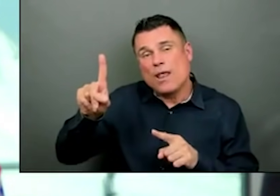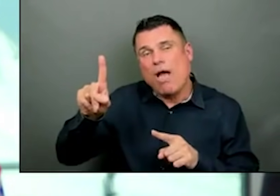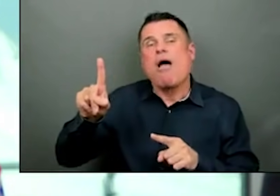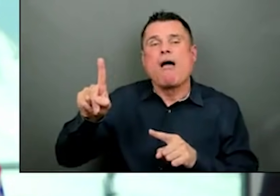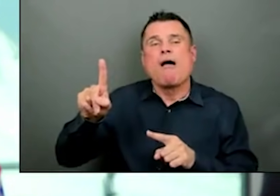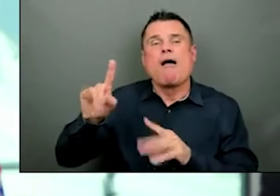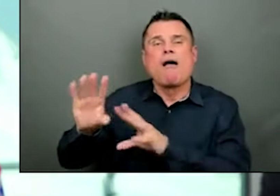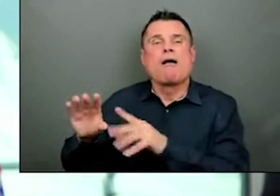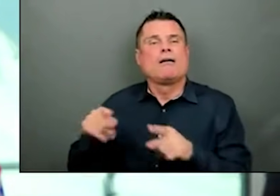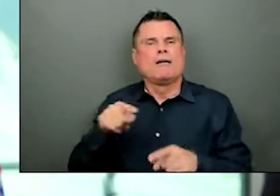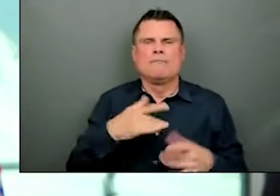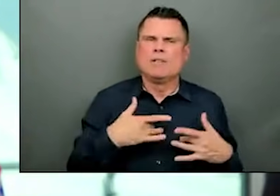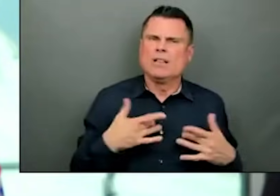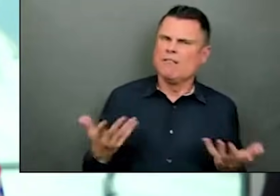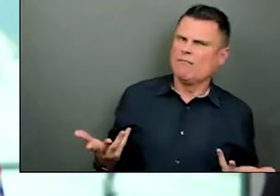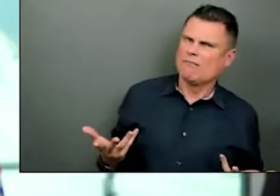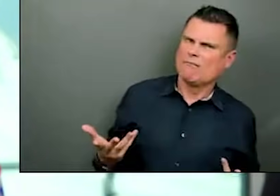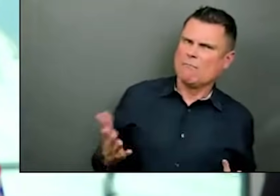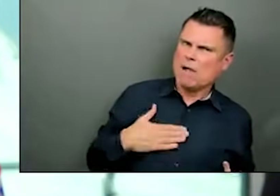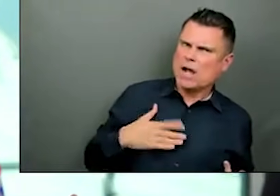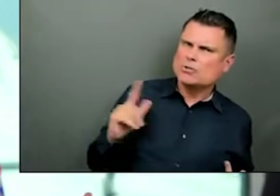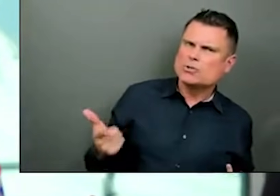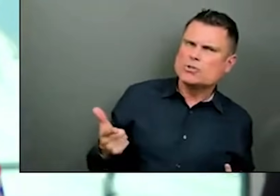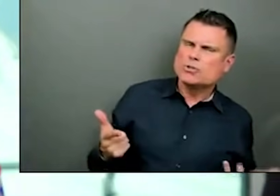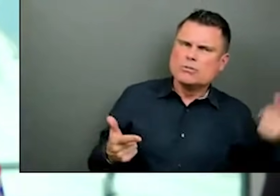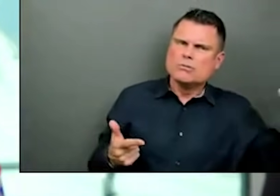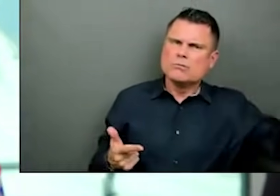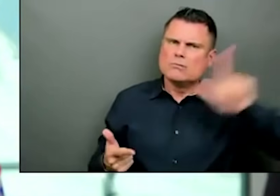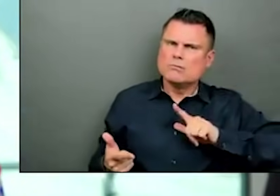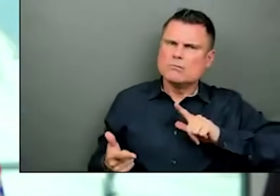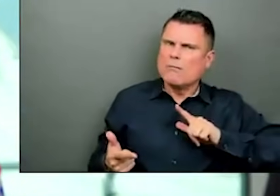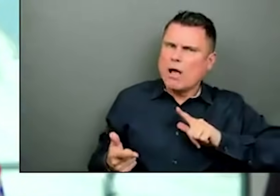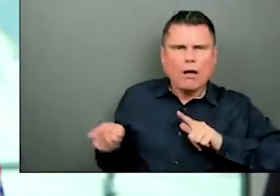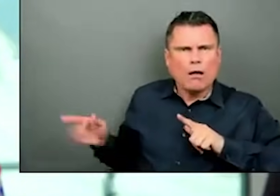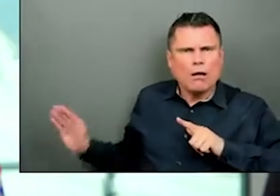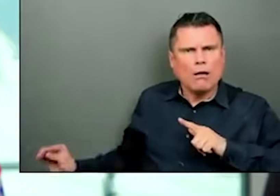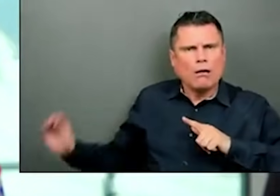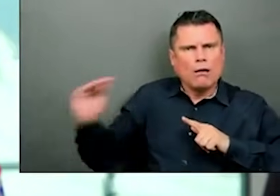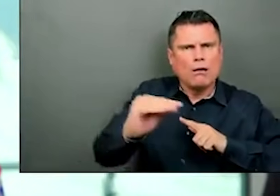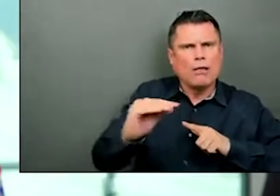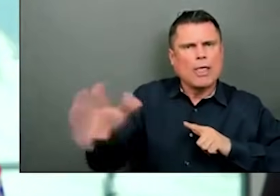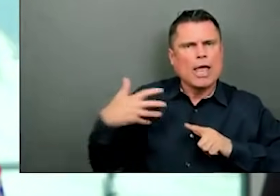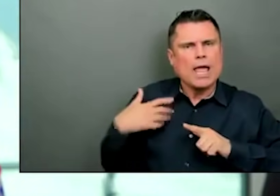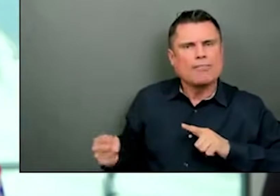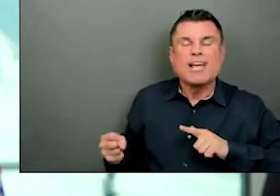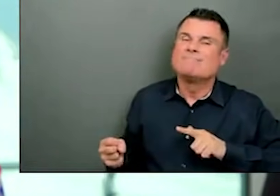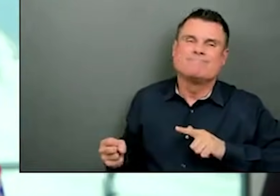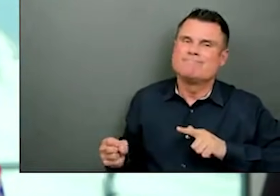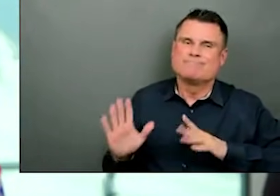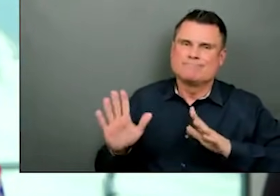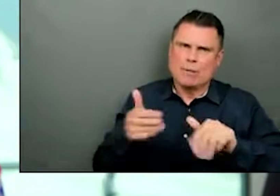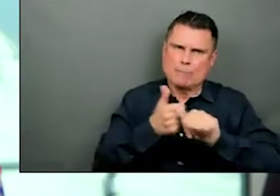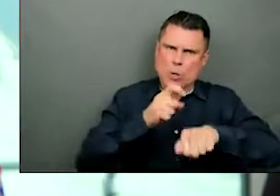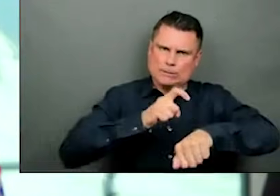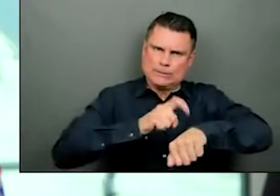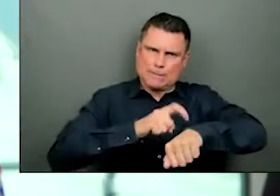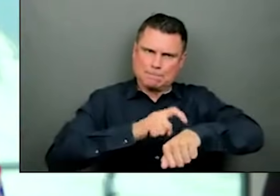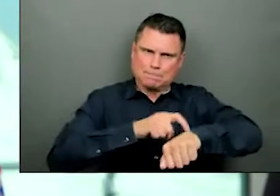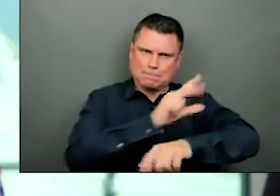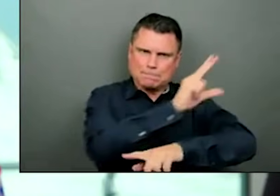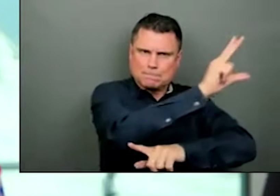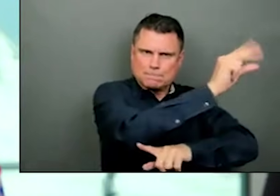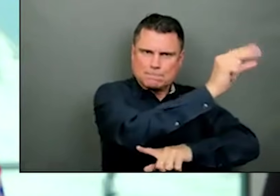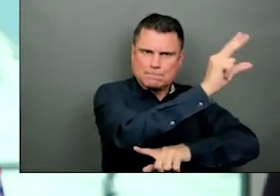then as more vaccine didn't come in at exactly the right time, it was kind of stuck at that age for a couple of days.